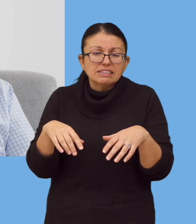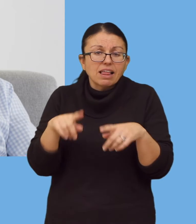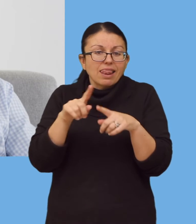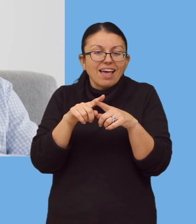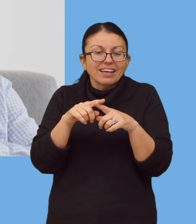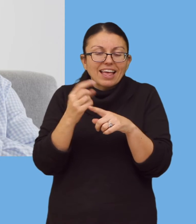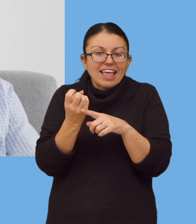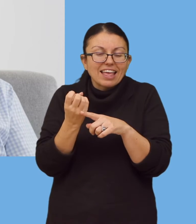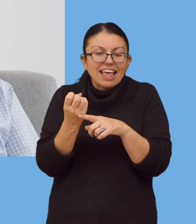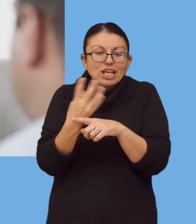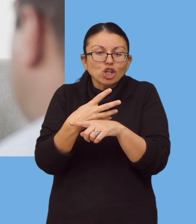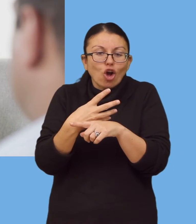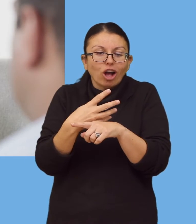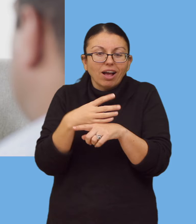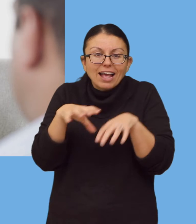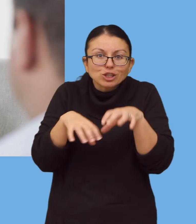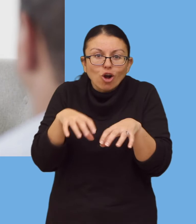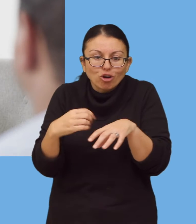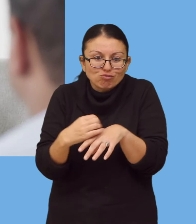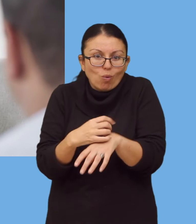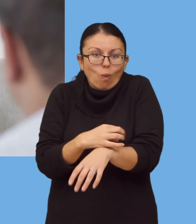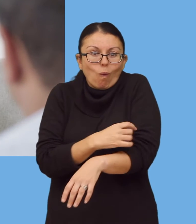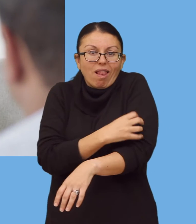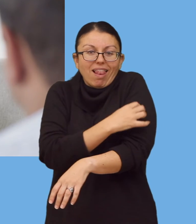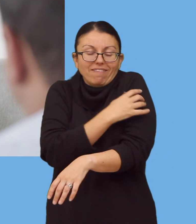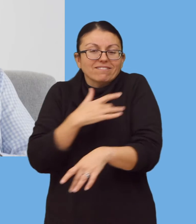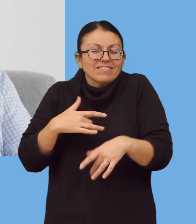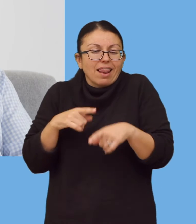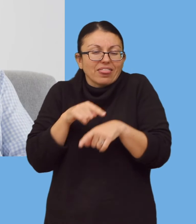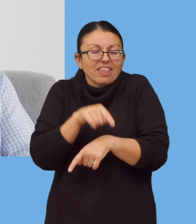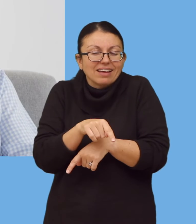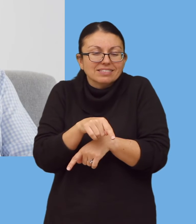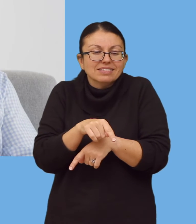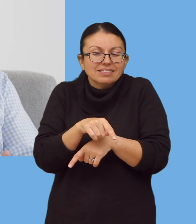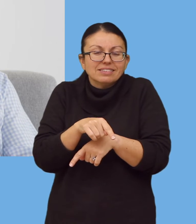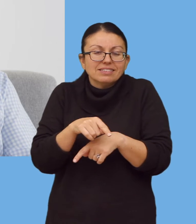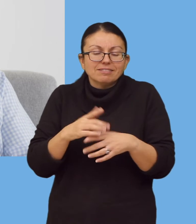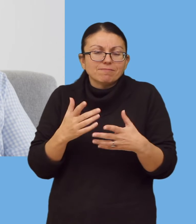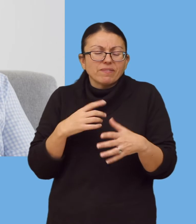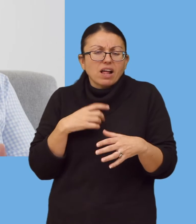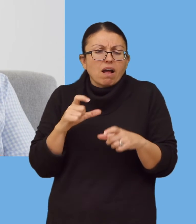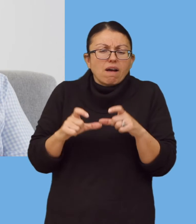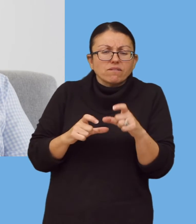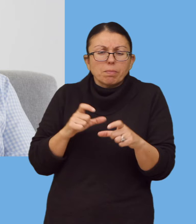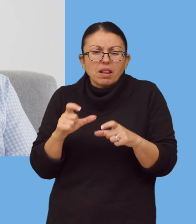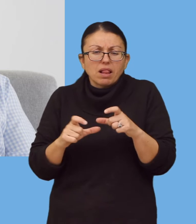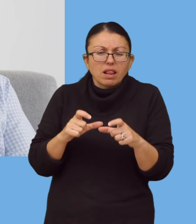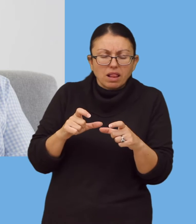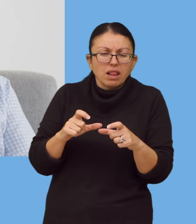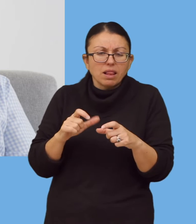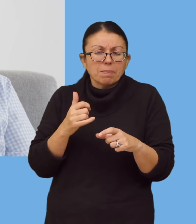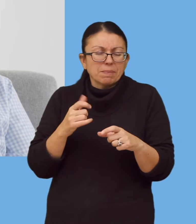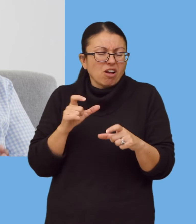hedgehog crawling up the arms. The main discomfort you may feel, the main source of discomfort, is from the procedure you've